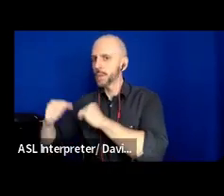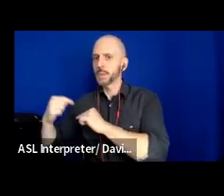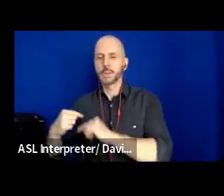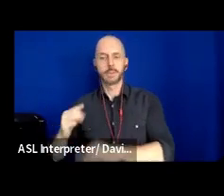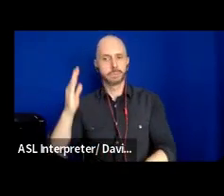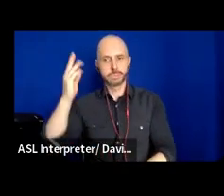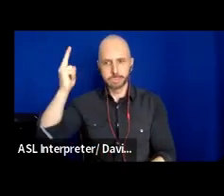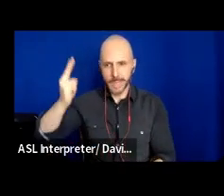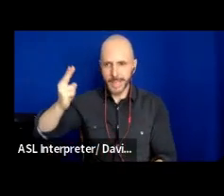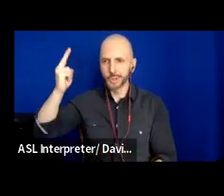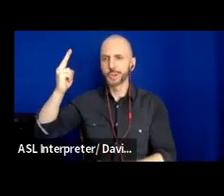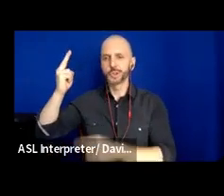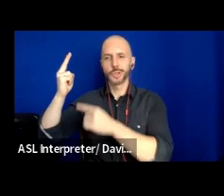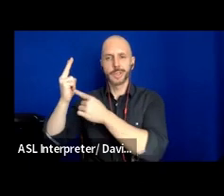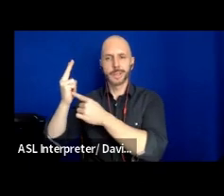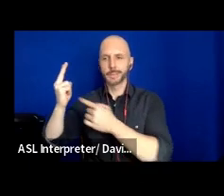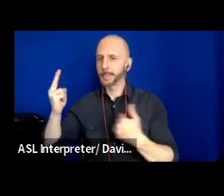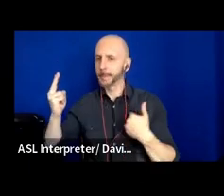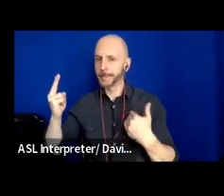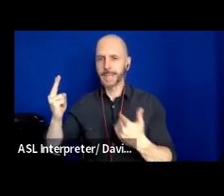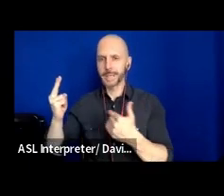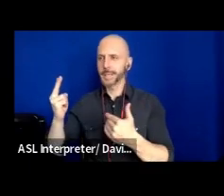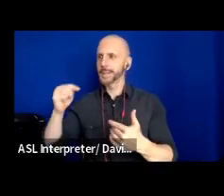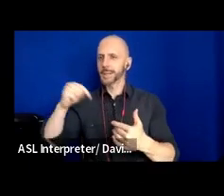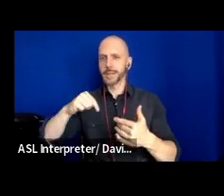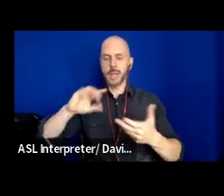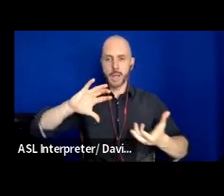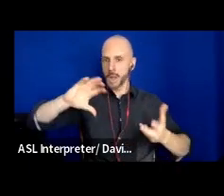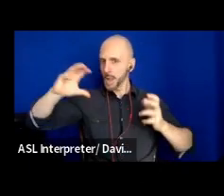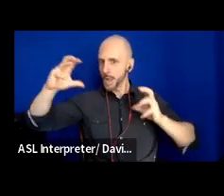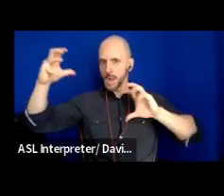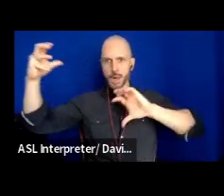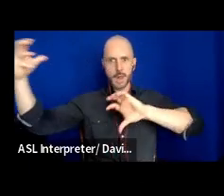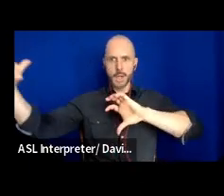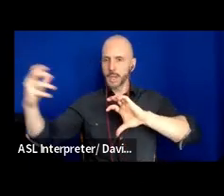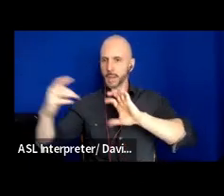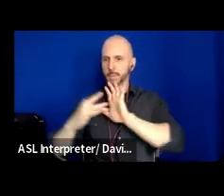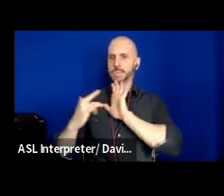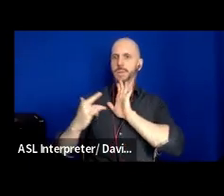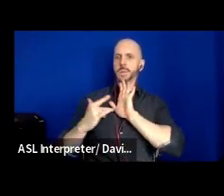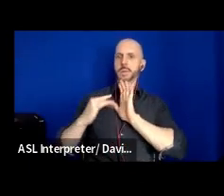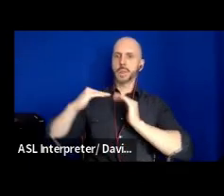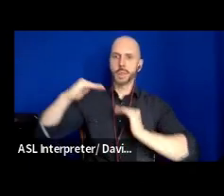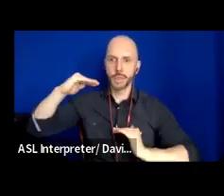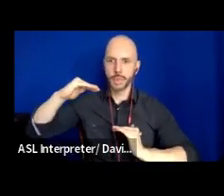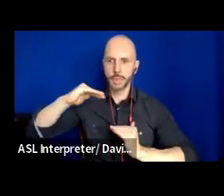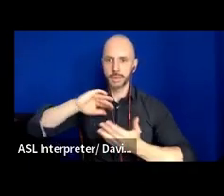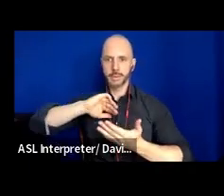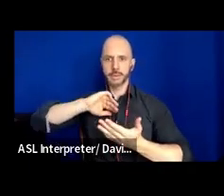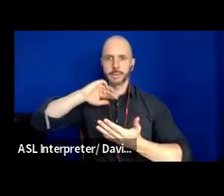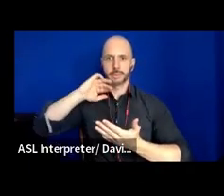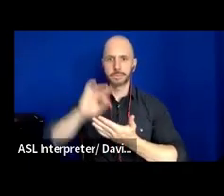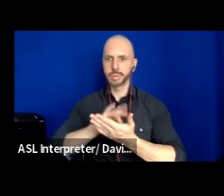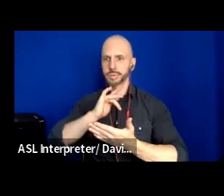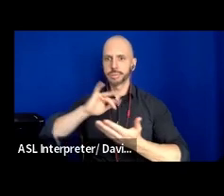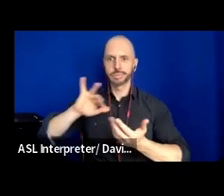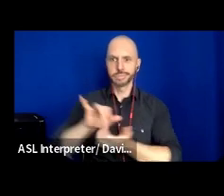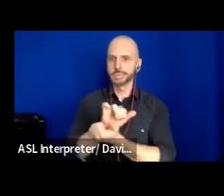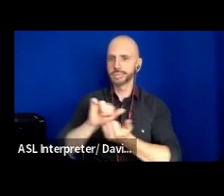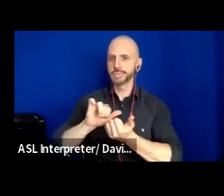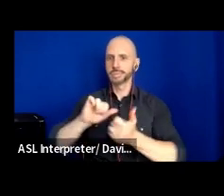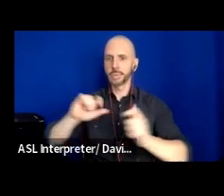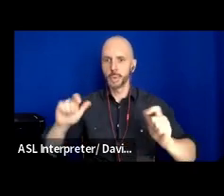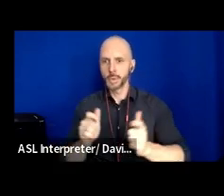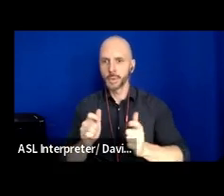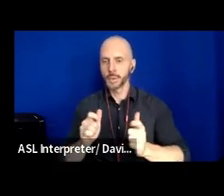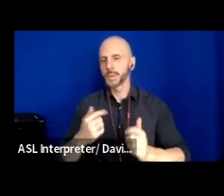which, even when we may not intend or mean to be, we might be acting that out. And I would say, if I use myself as an example, as a